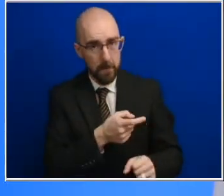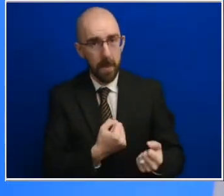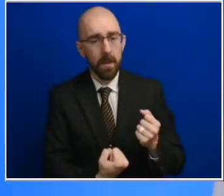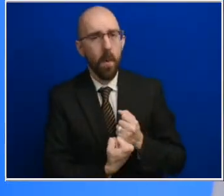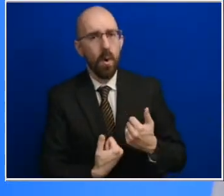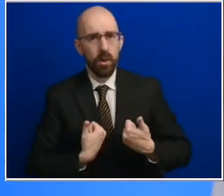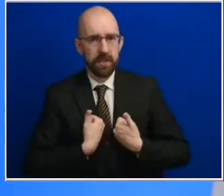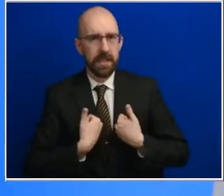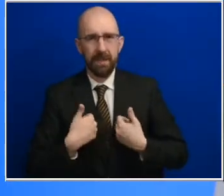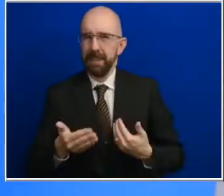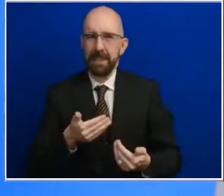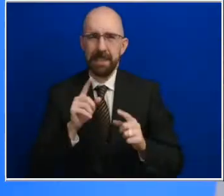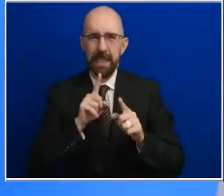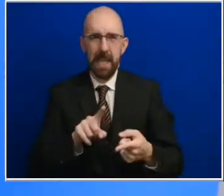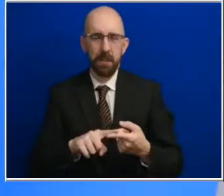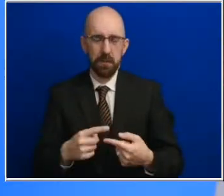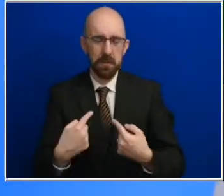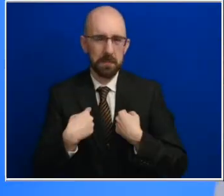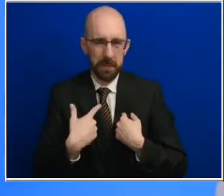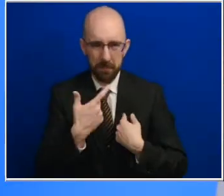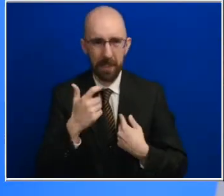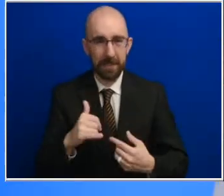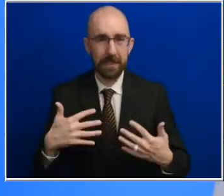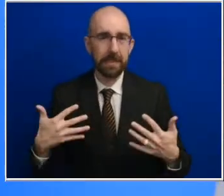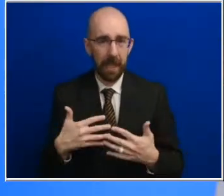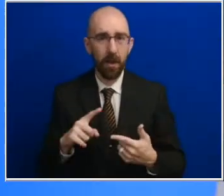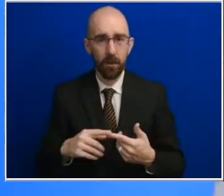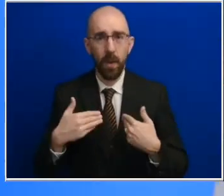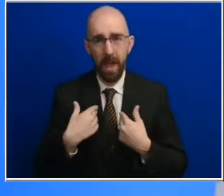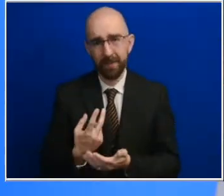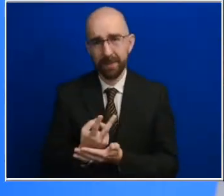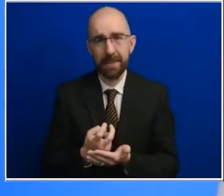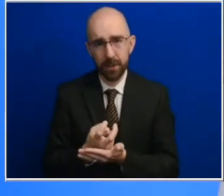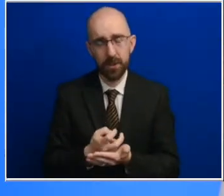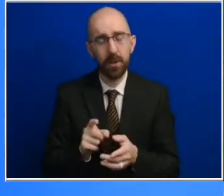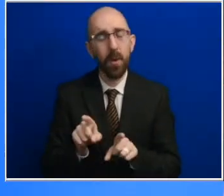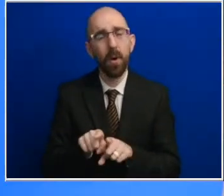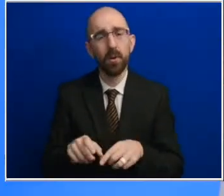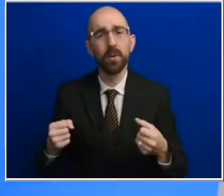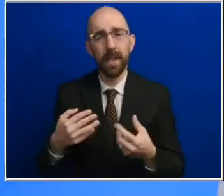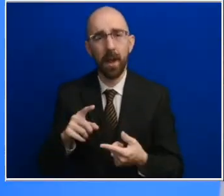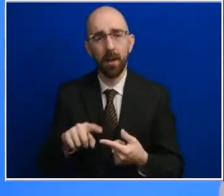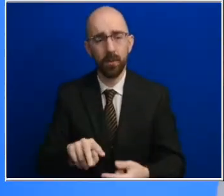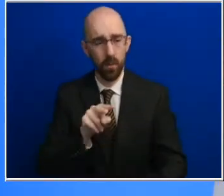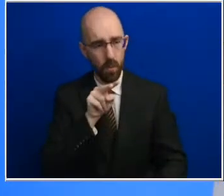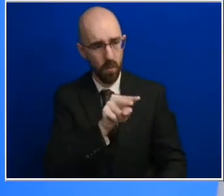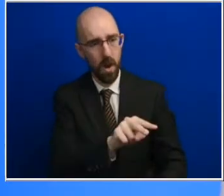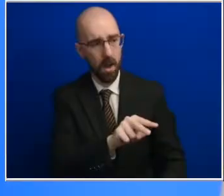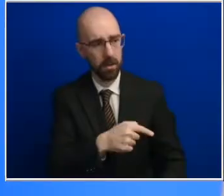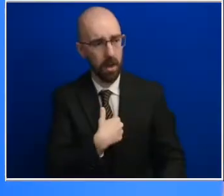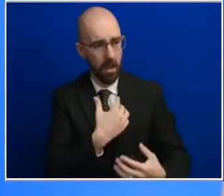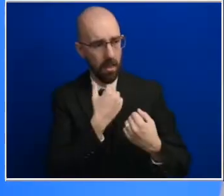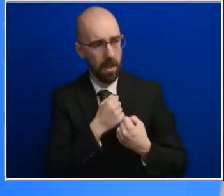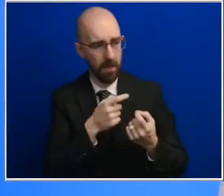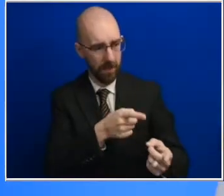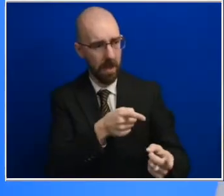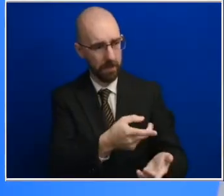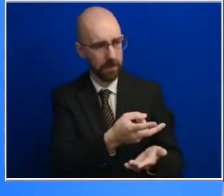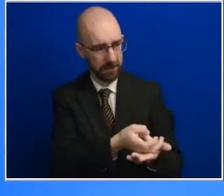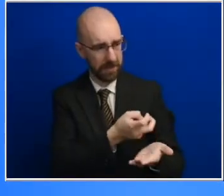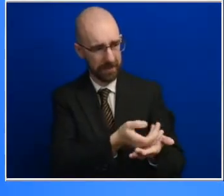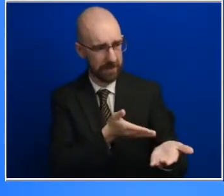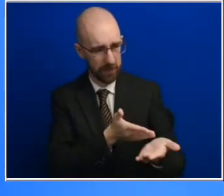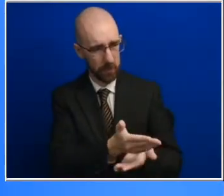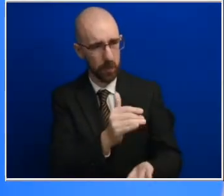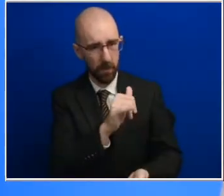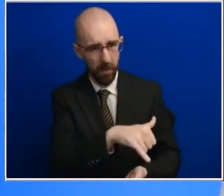because I think that it's really scary to have seizures. It's also really scary to watch this person you love have seizures, or for the family to, lose a